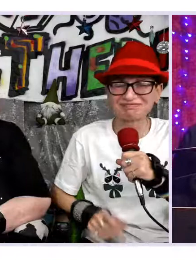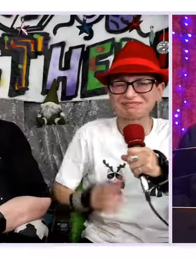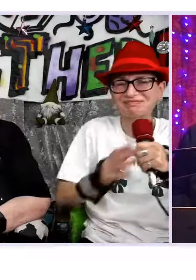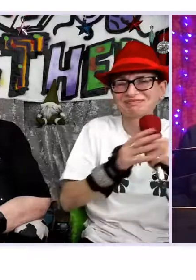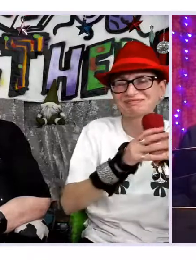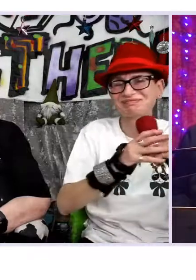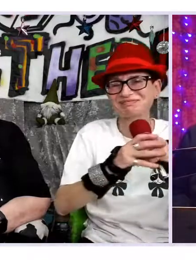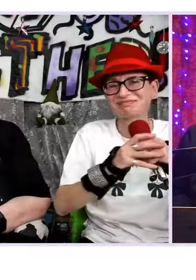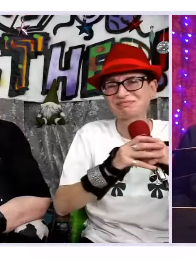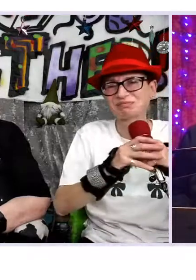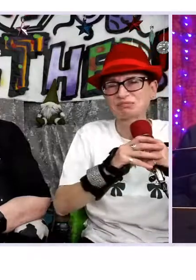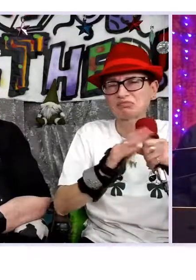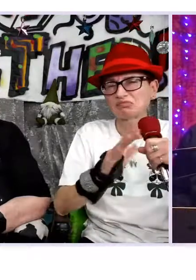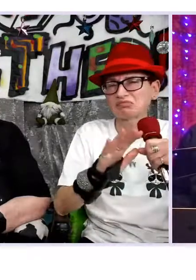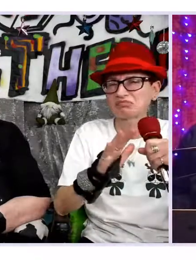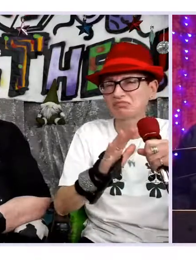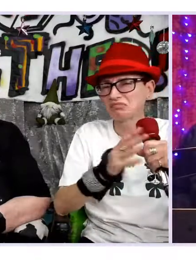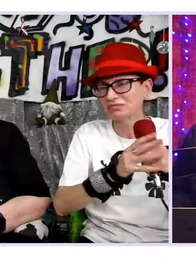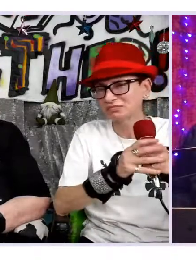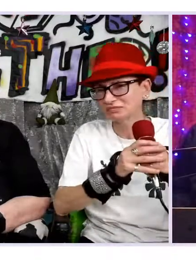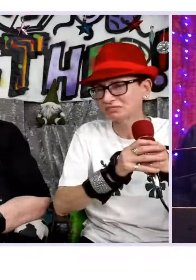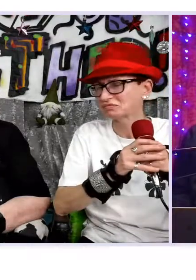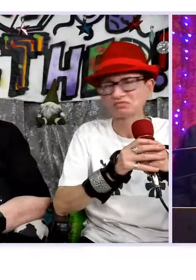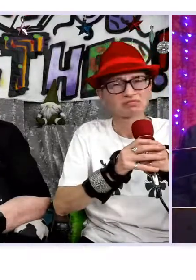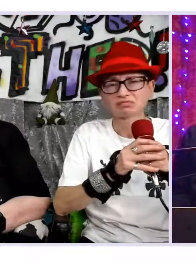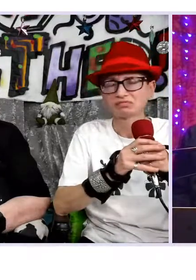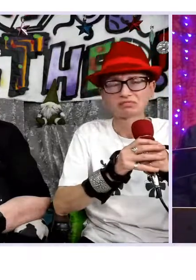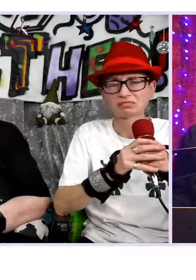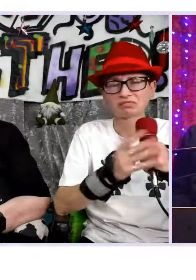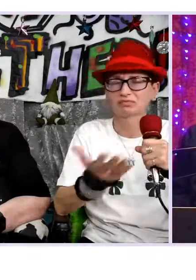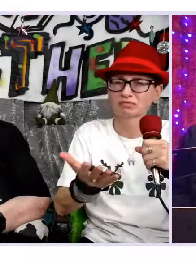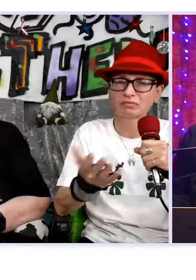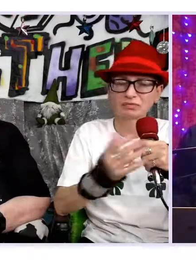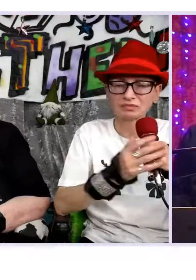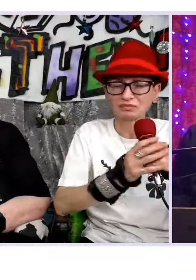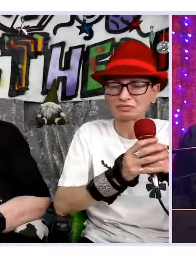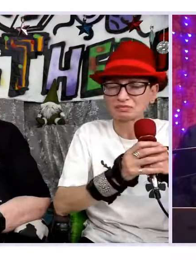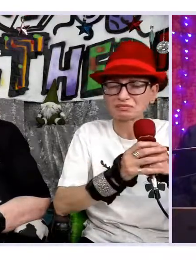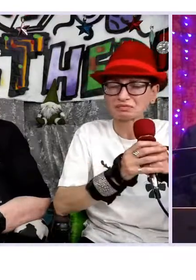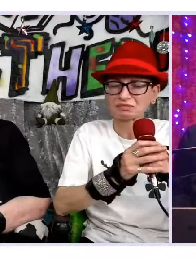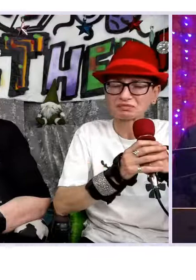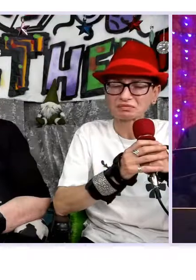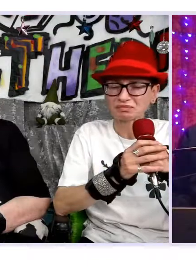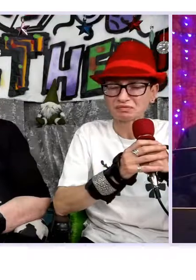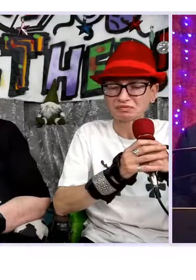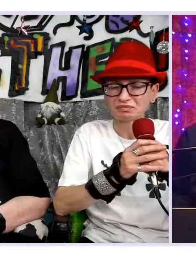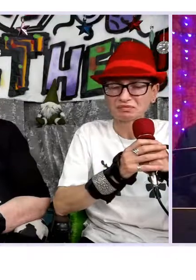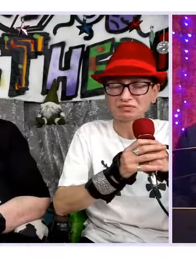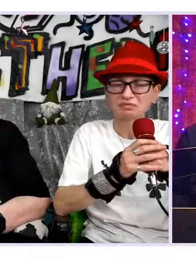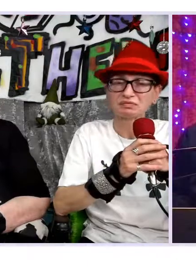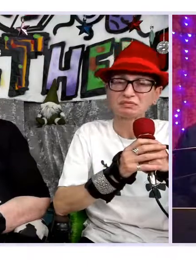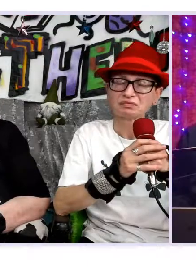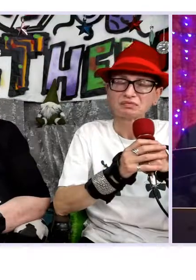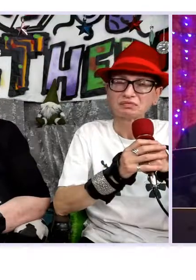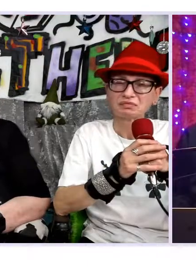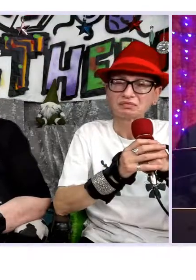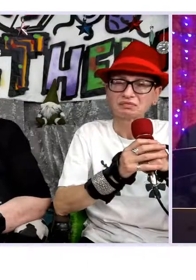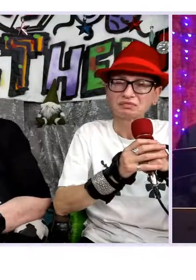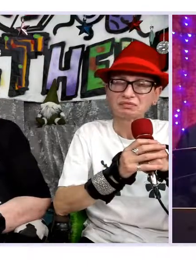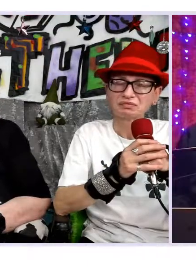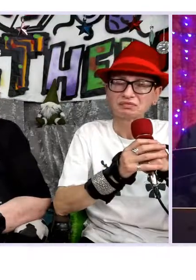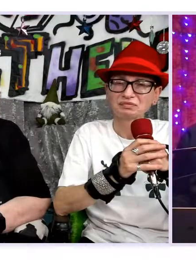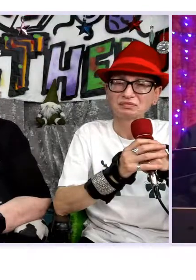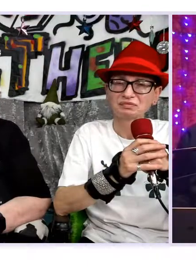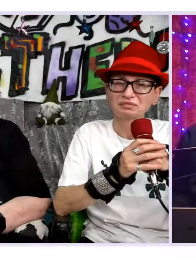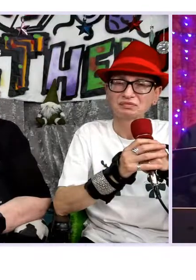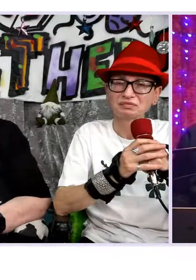Absolutely. Now your sounds okay at the minute. If you want to come in for a bit, or believe, okay. So for the time being, hopefully you'll have time. You'll be able to come